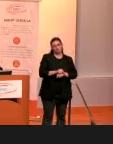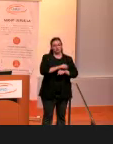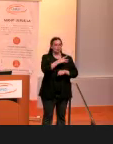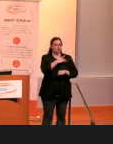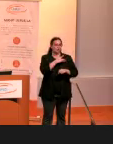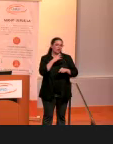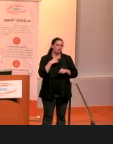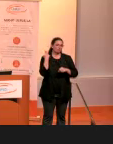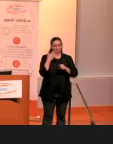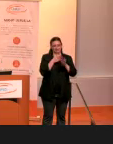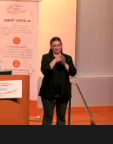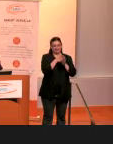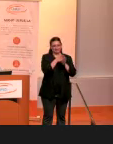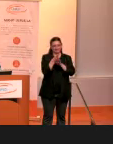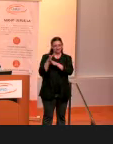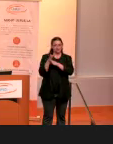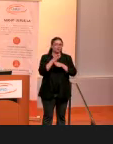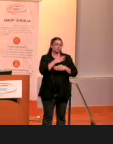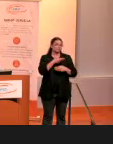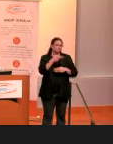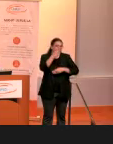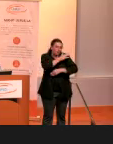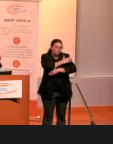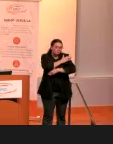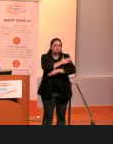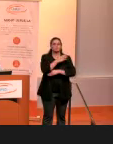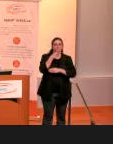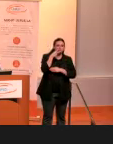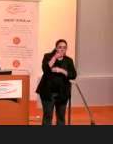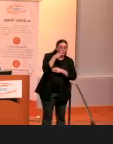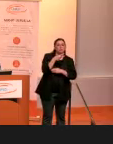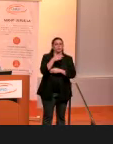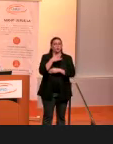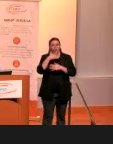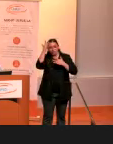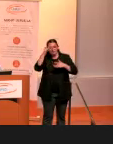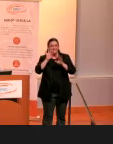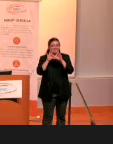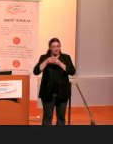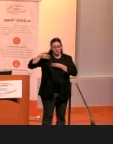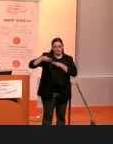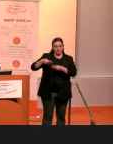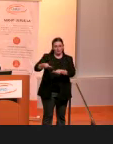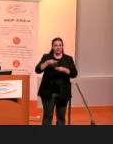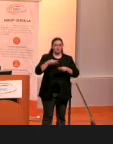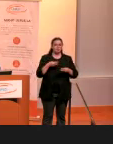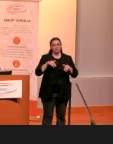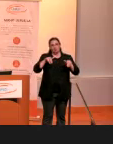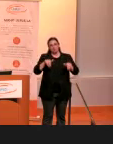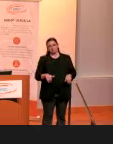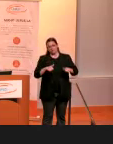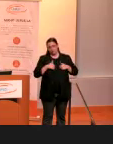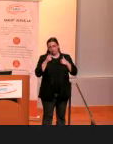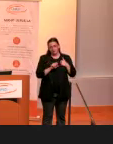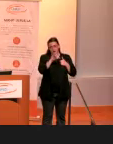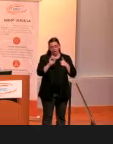high blood pressure, smoking, increased cholesterol, diabetes, having a sedentary lifestyle, and even a family